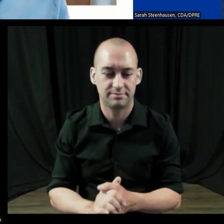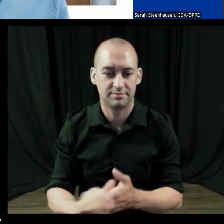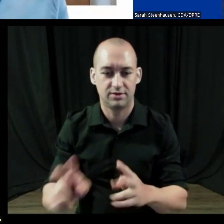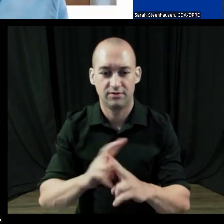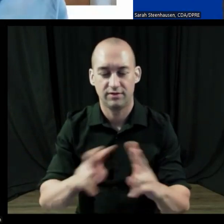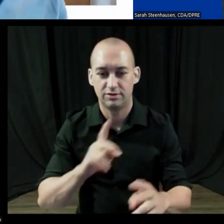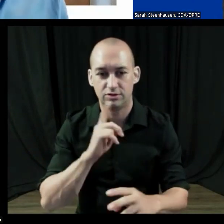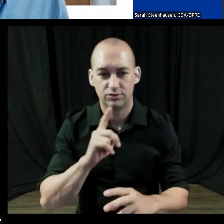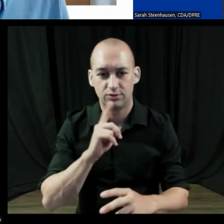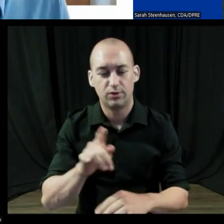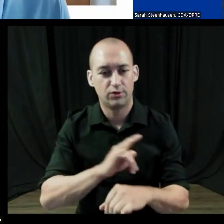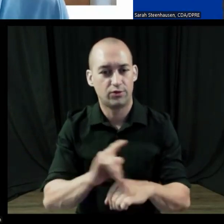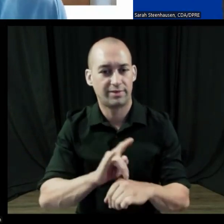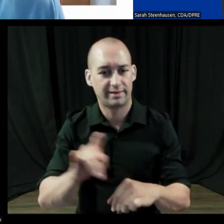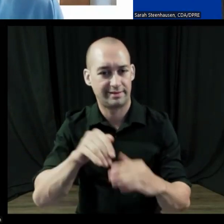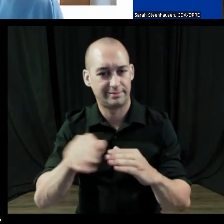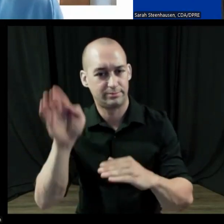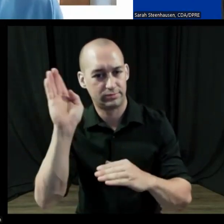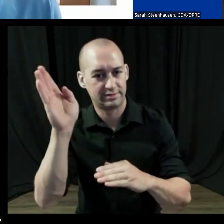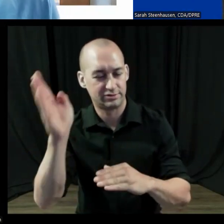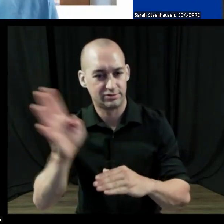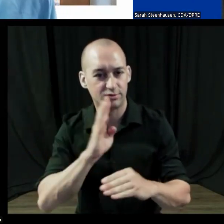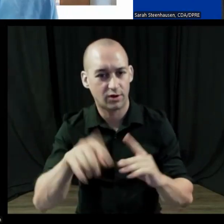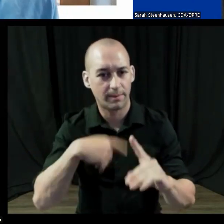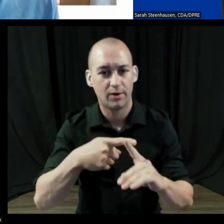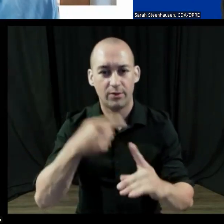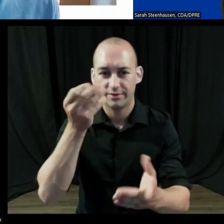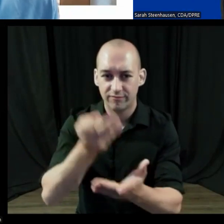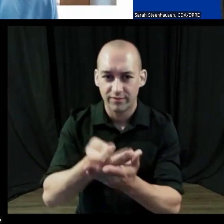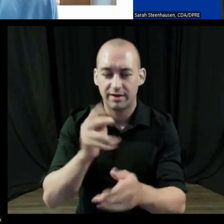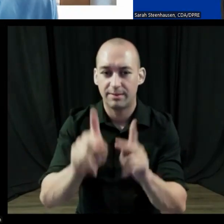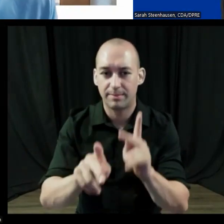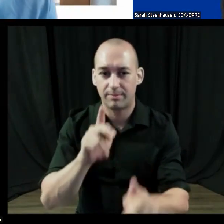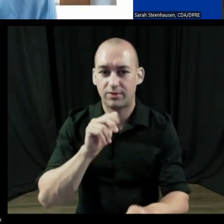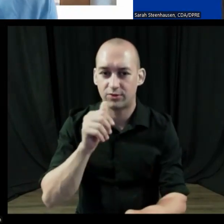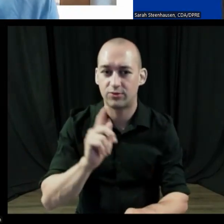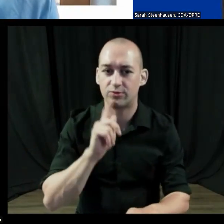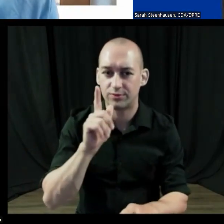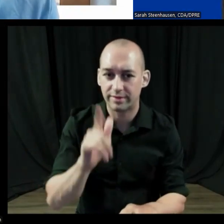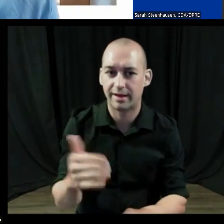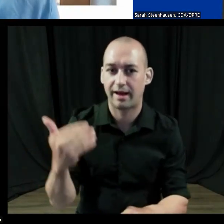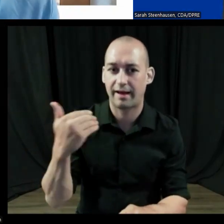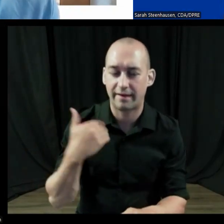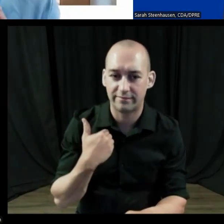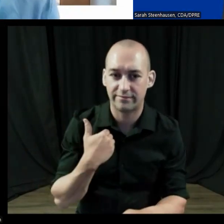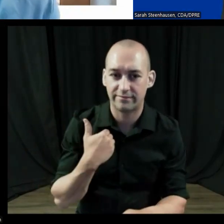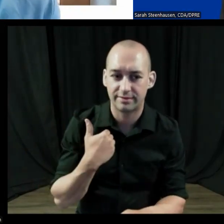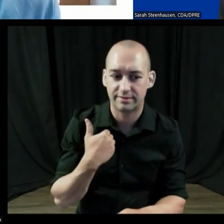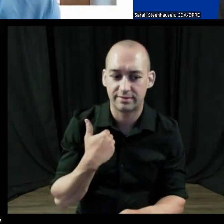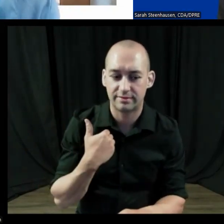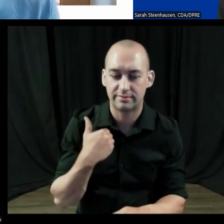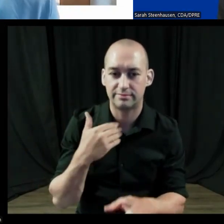on in the presentation, I talked about the fact that people don't actually have sort of a